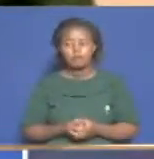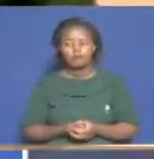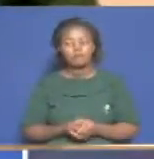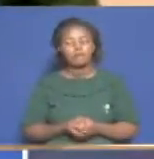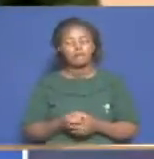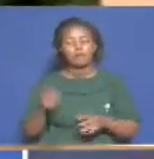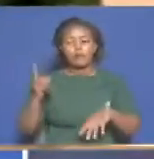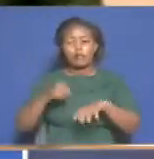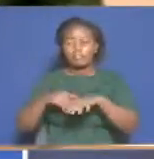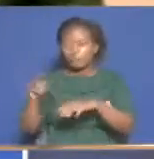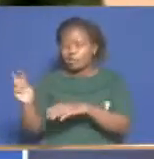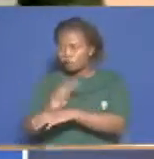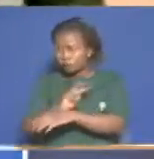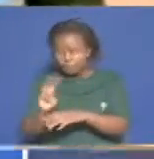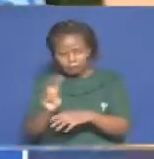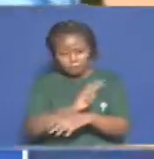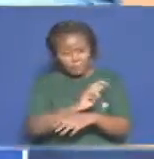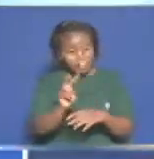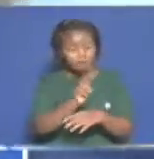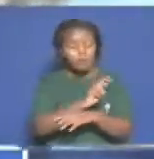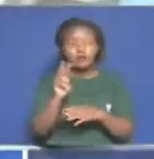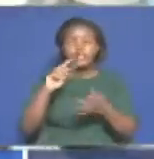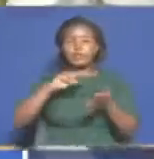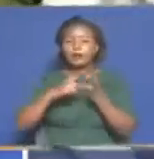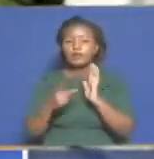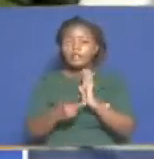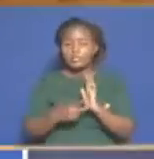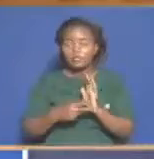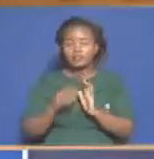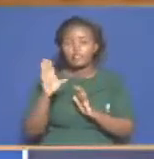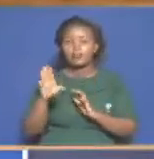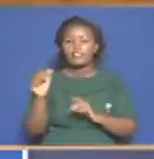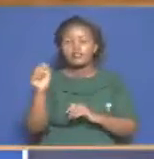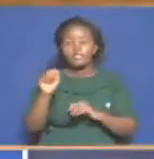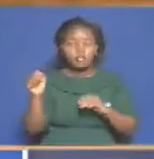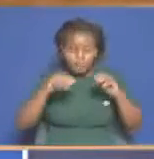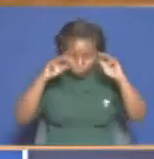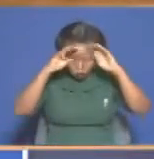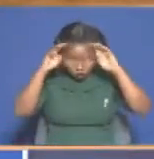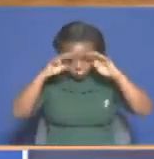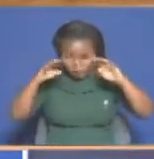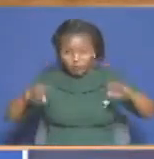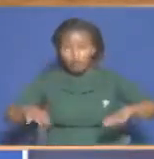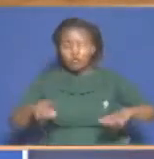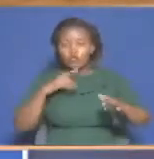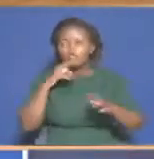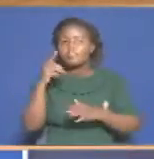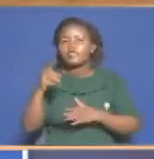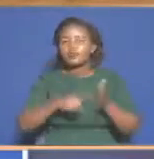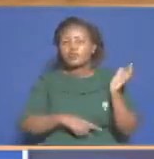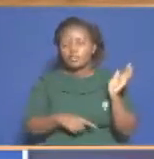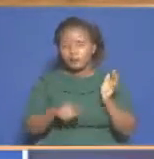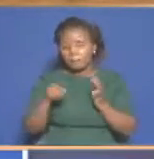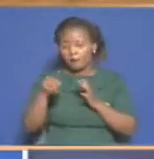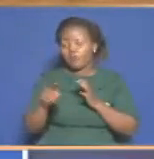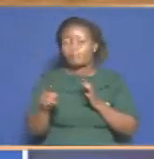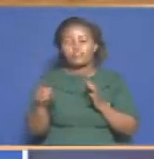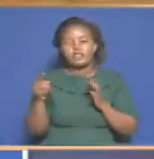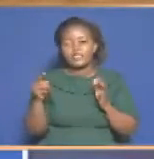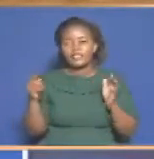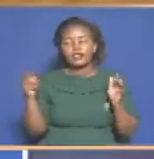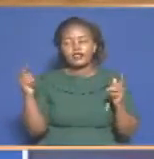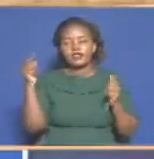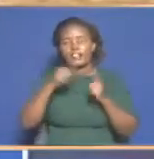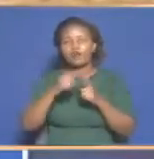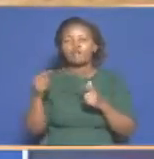2019. While inspecting the project, Devolution Cabinet Secretary Jean Wamalwa noted that the project will solve cross-border conflicts among